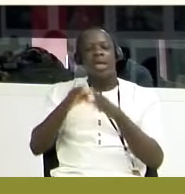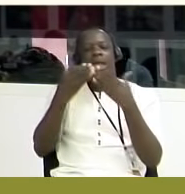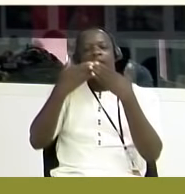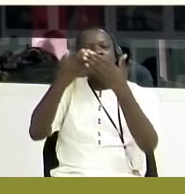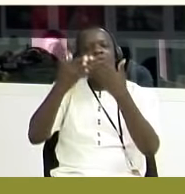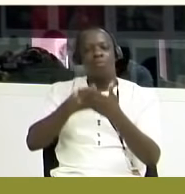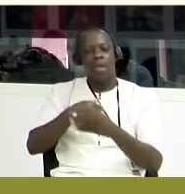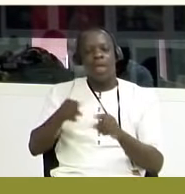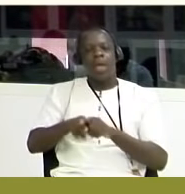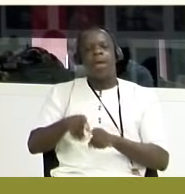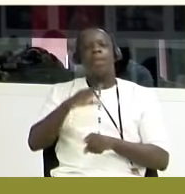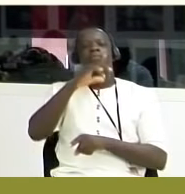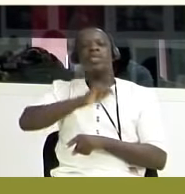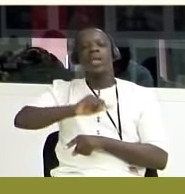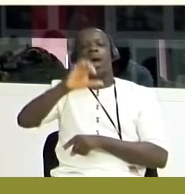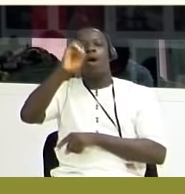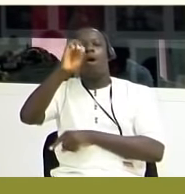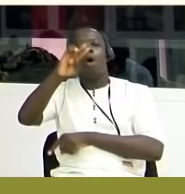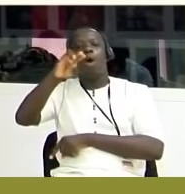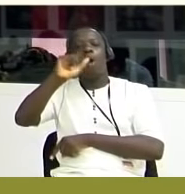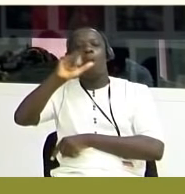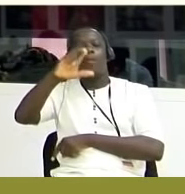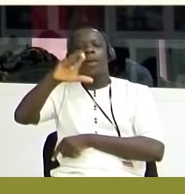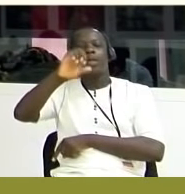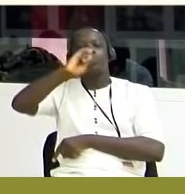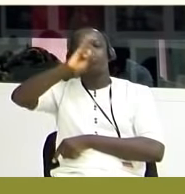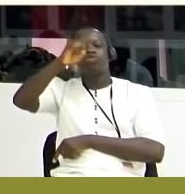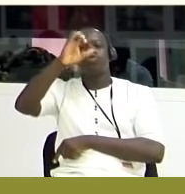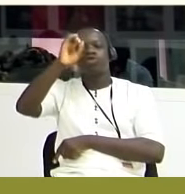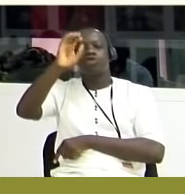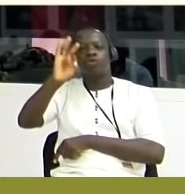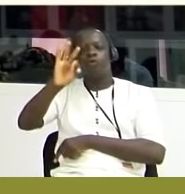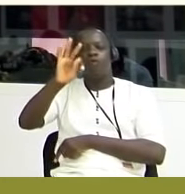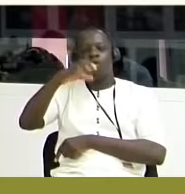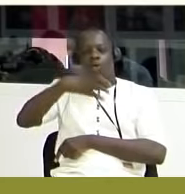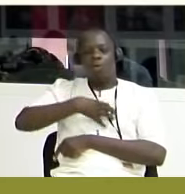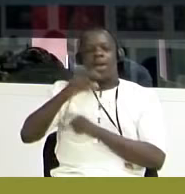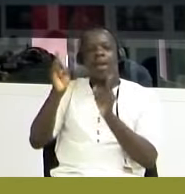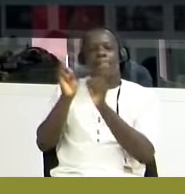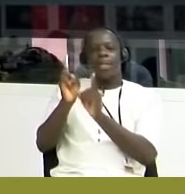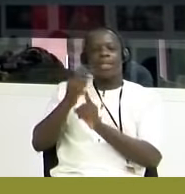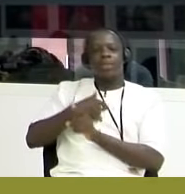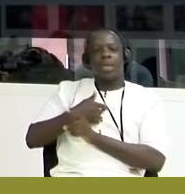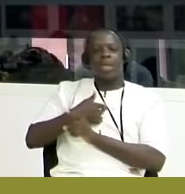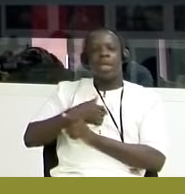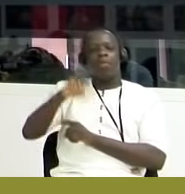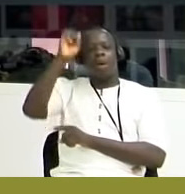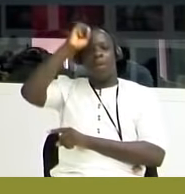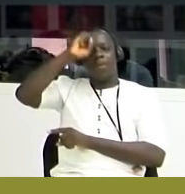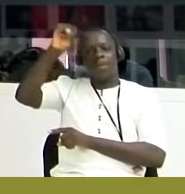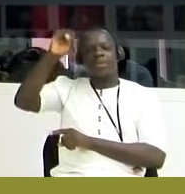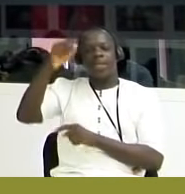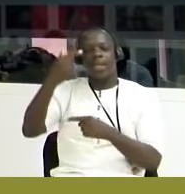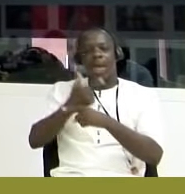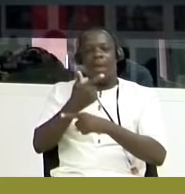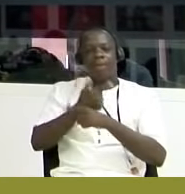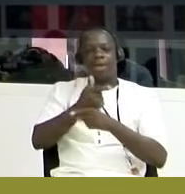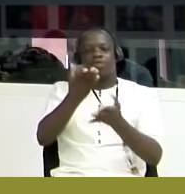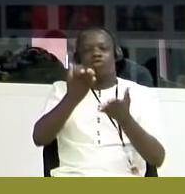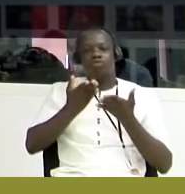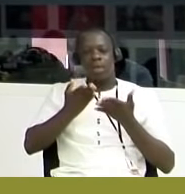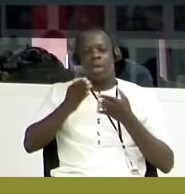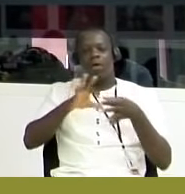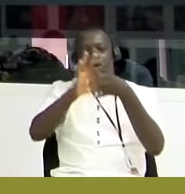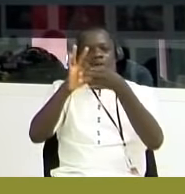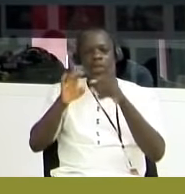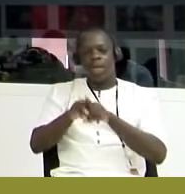Union and wanted to see me. So let's take it chronologically. Let's start with the meeting that occurred at the Gambia College. Do